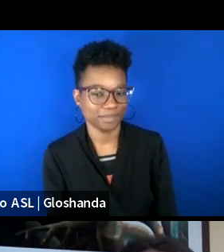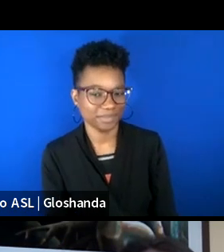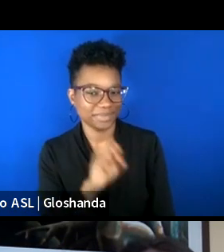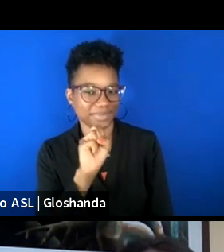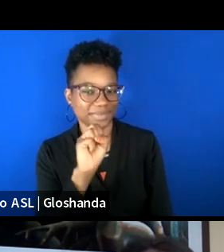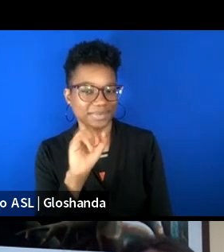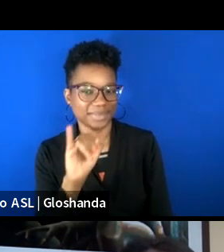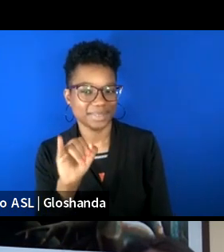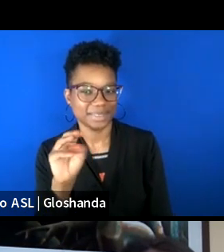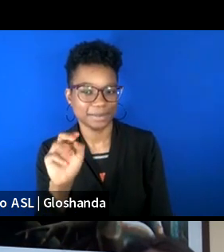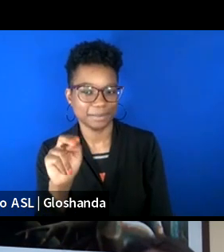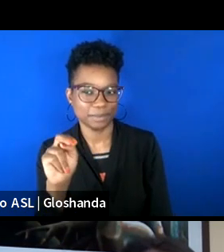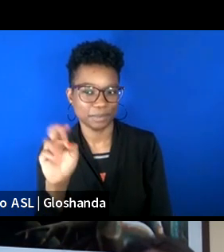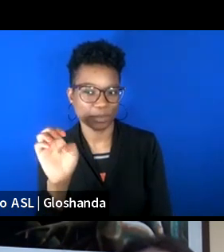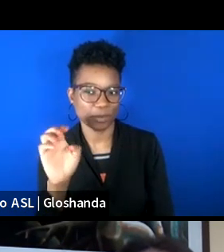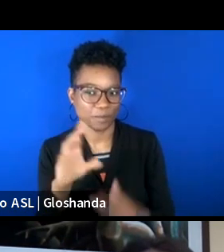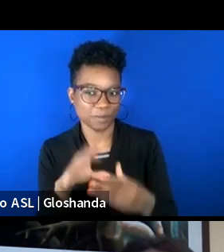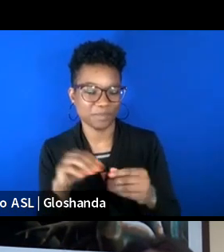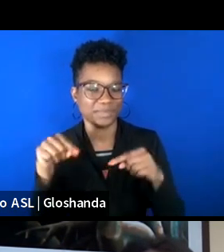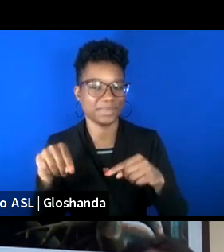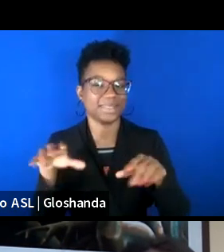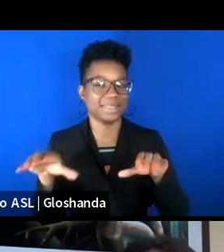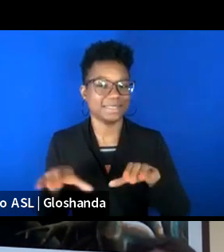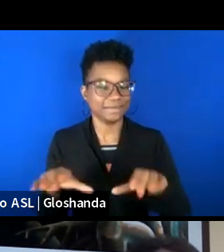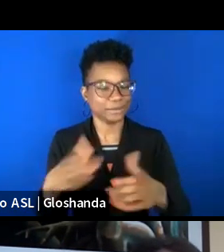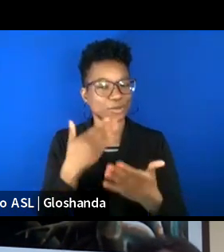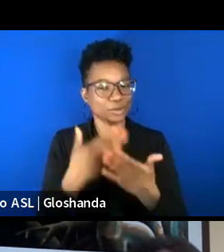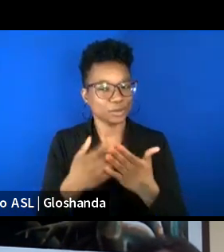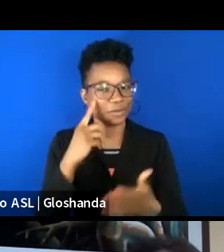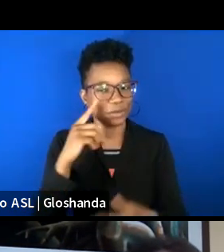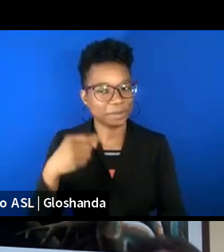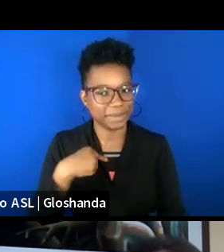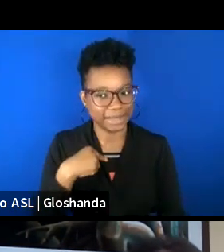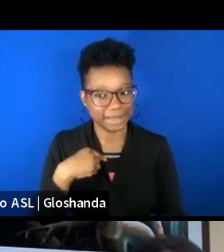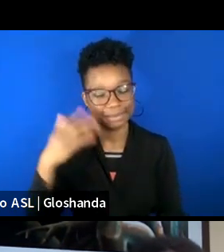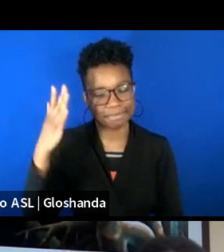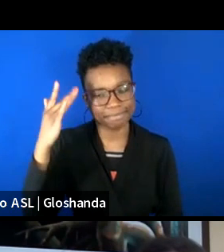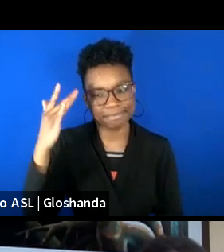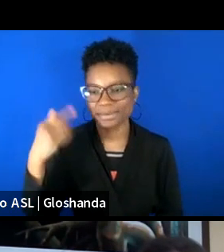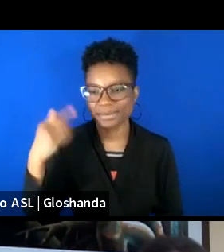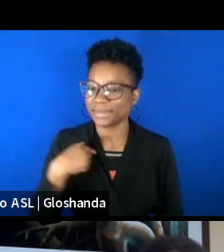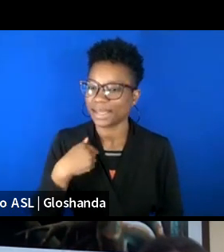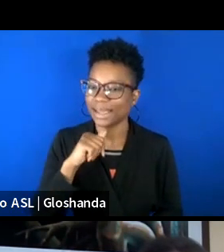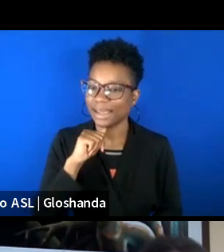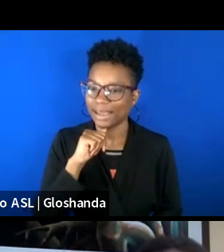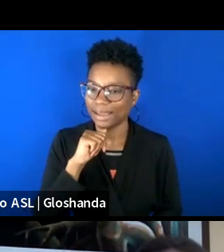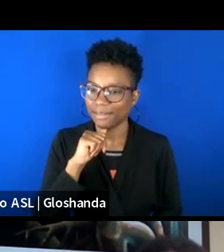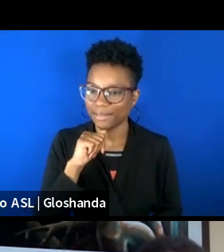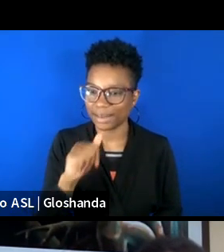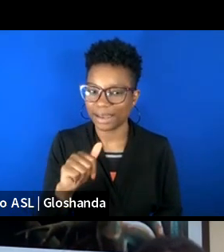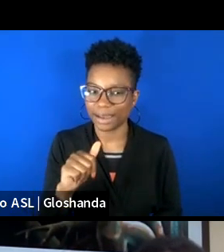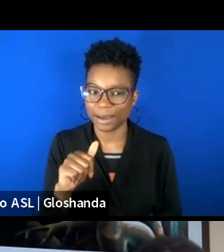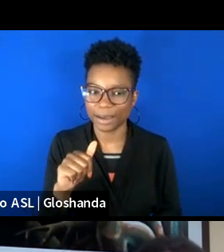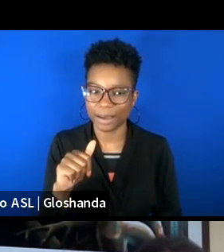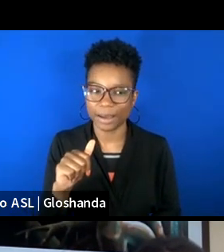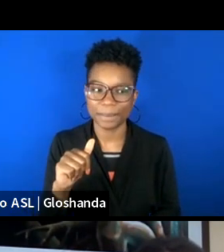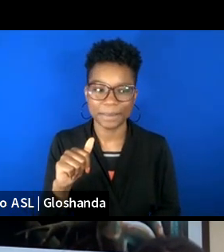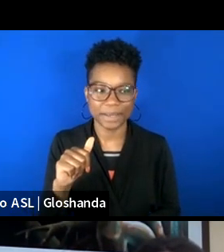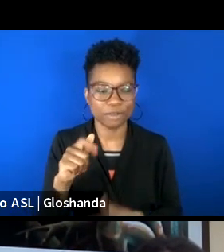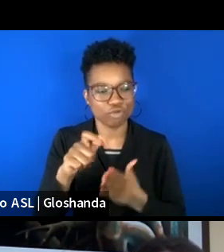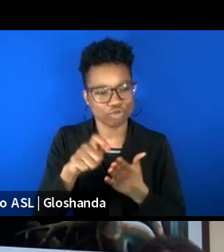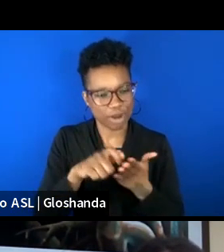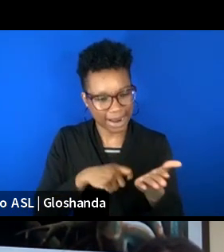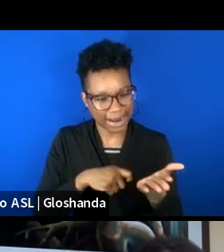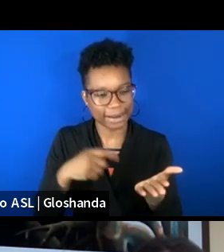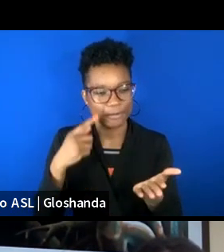This activity was good for me because I haven't been writing per se for a few months,